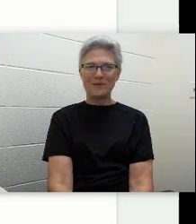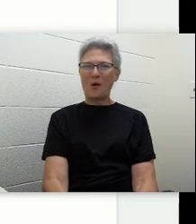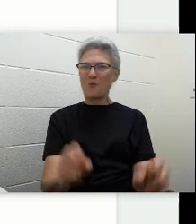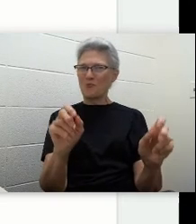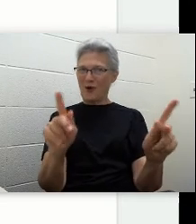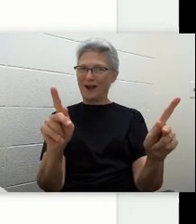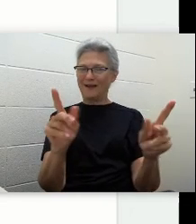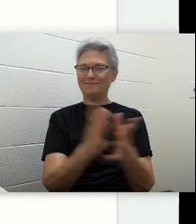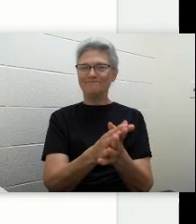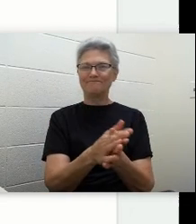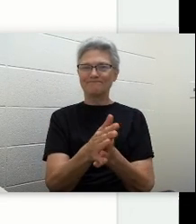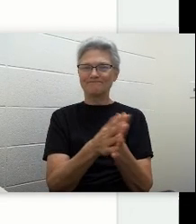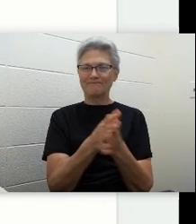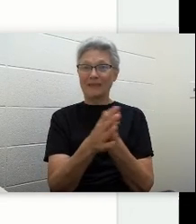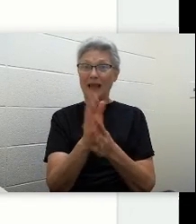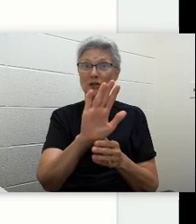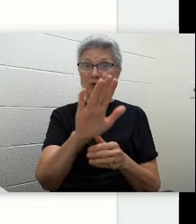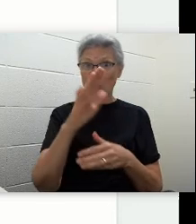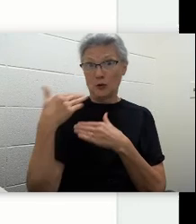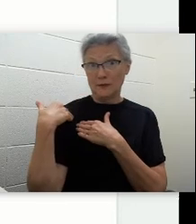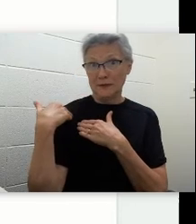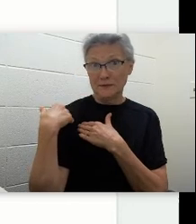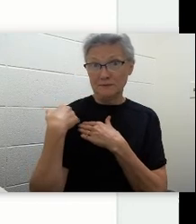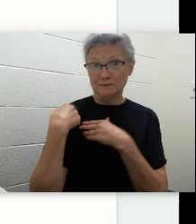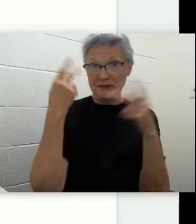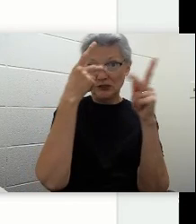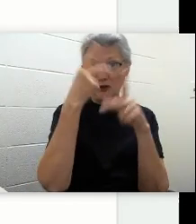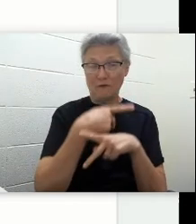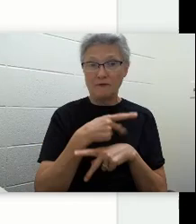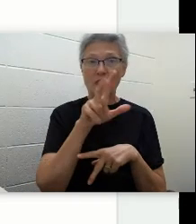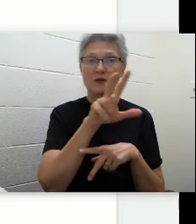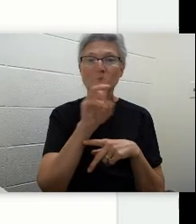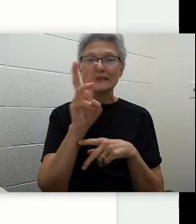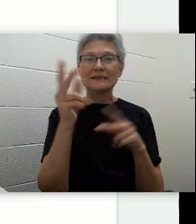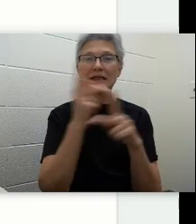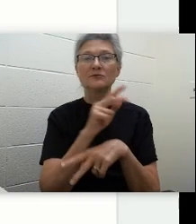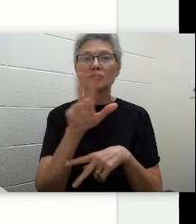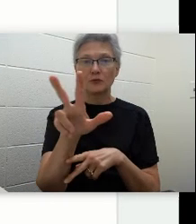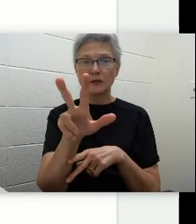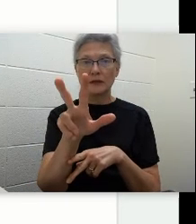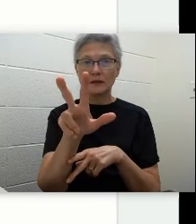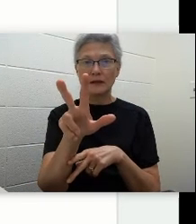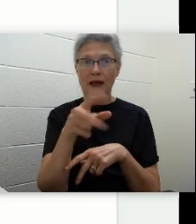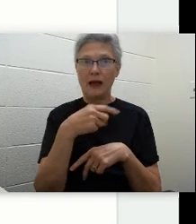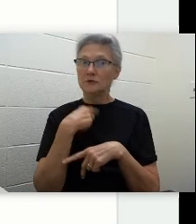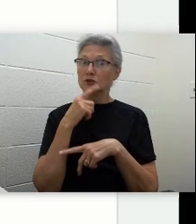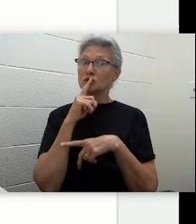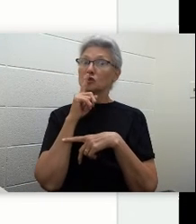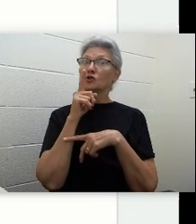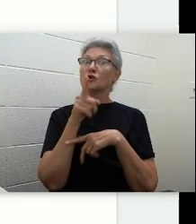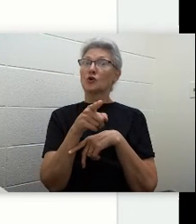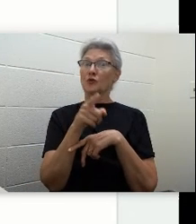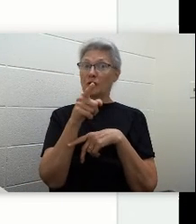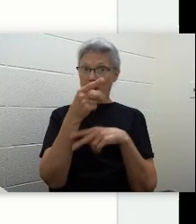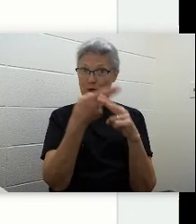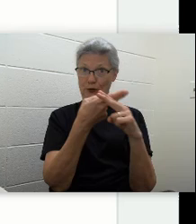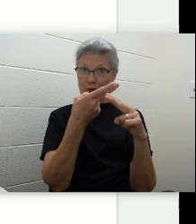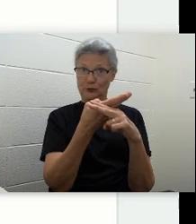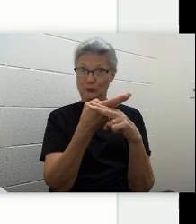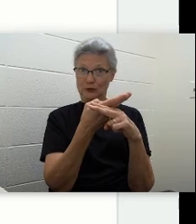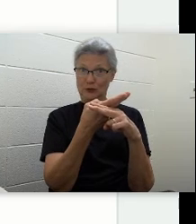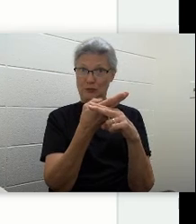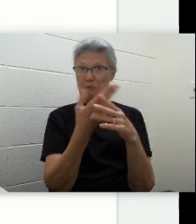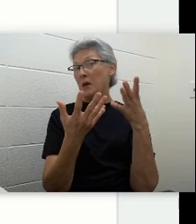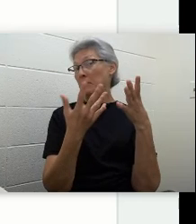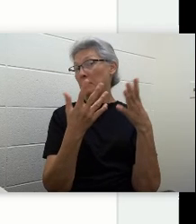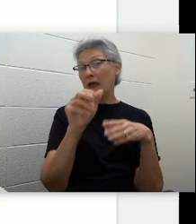Alrighty, you guys, it was your job to solve 36 times 3, and I'm sure that you used